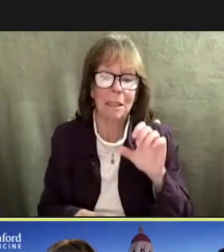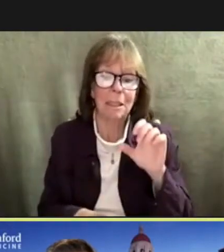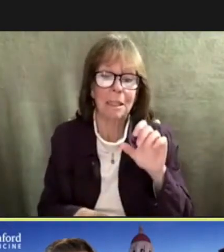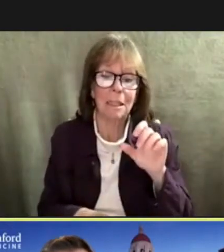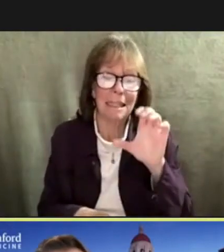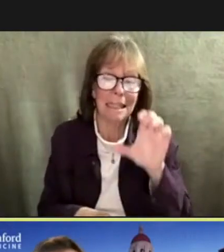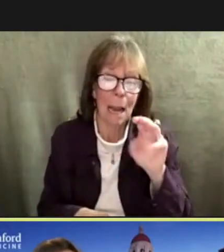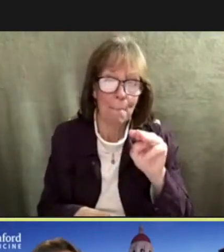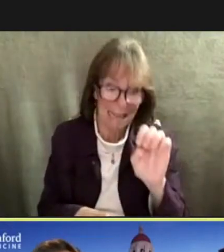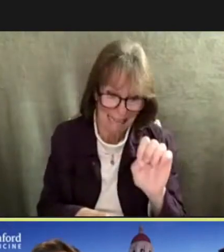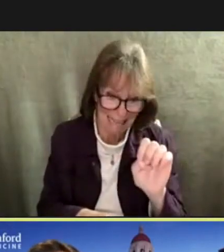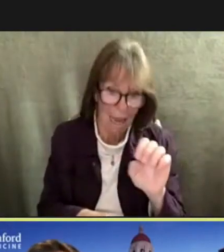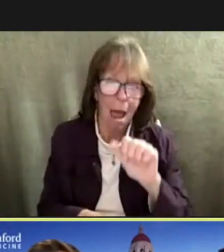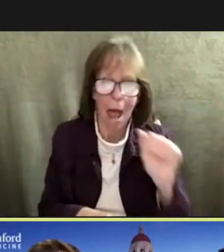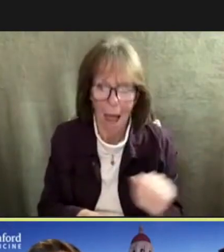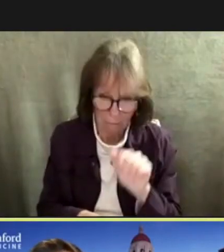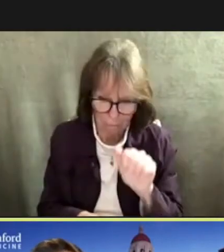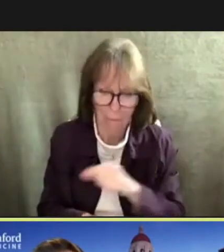stanfordcme@stanford.edu.